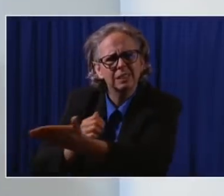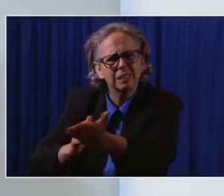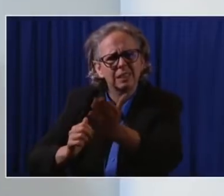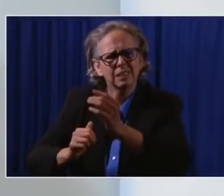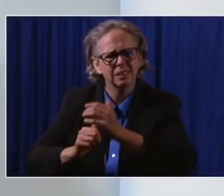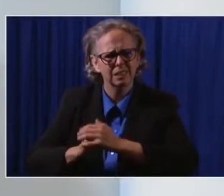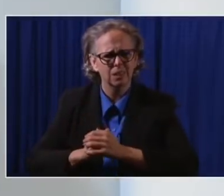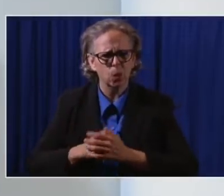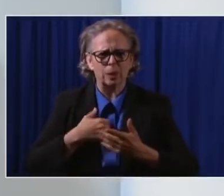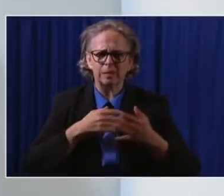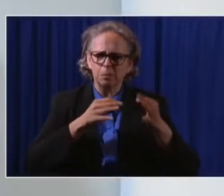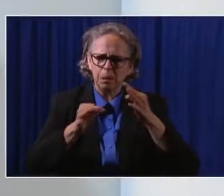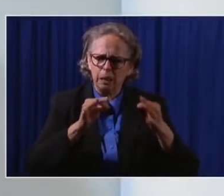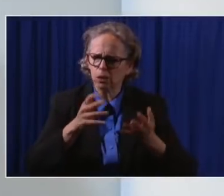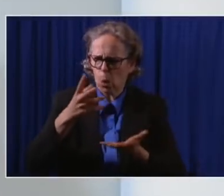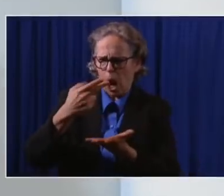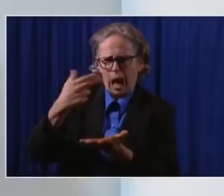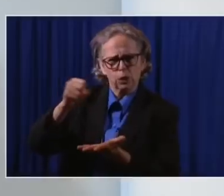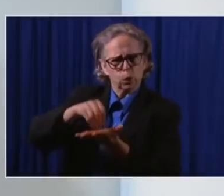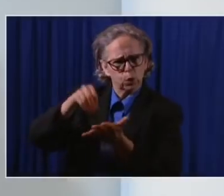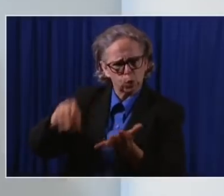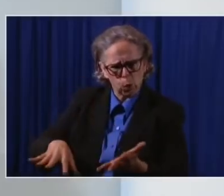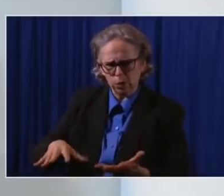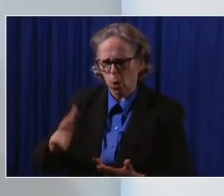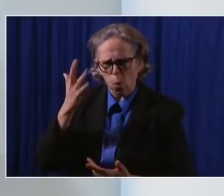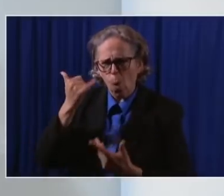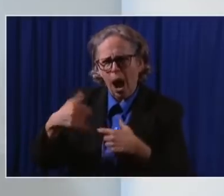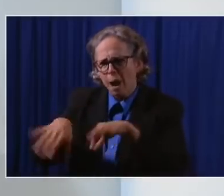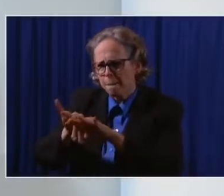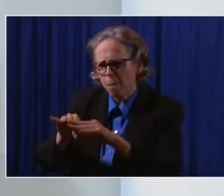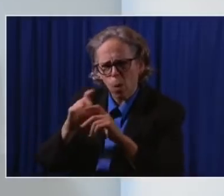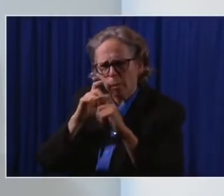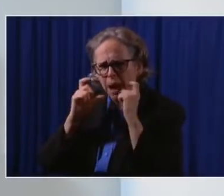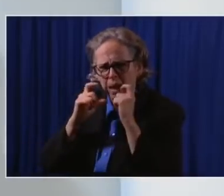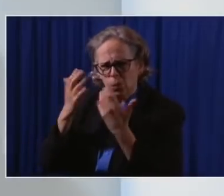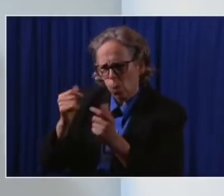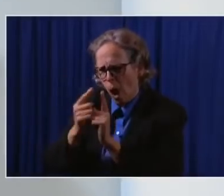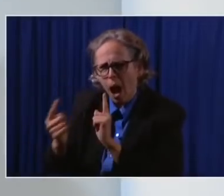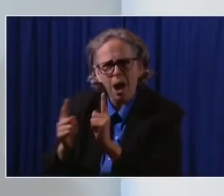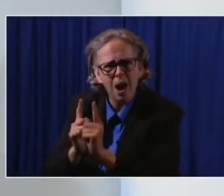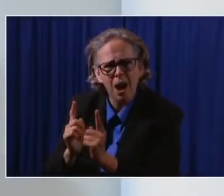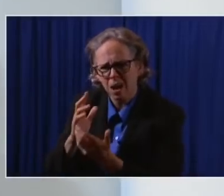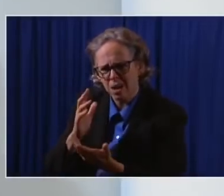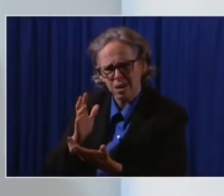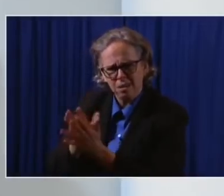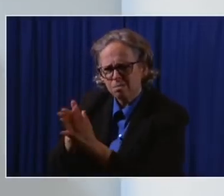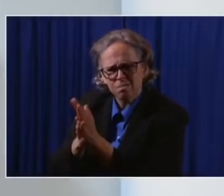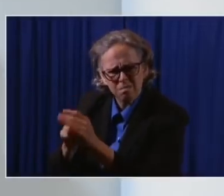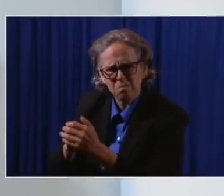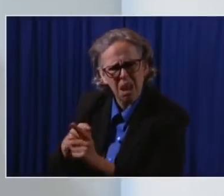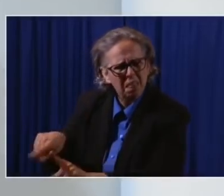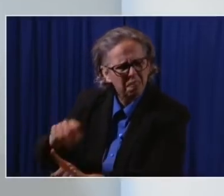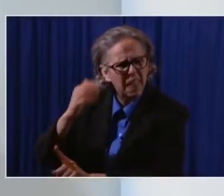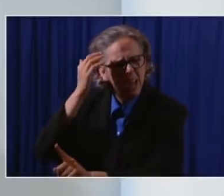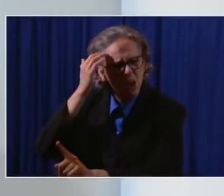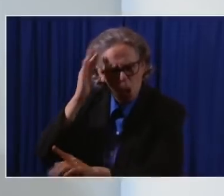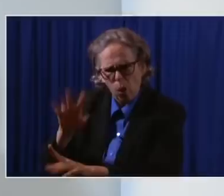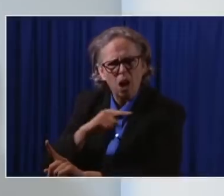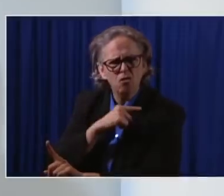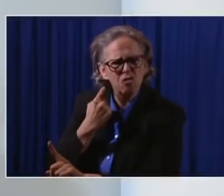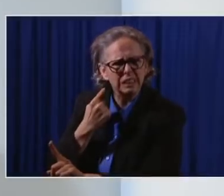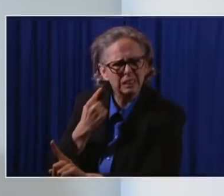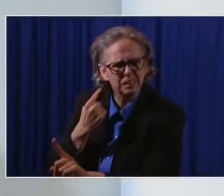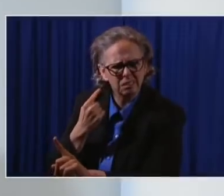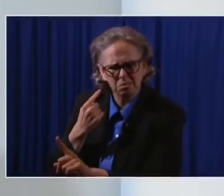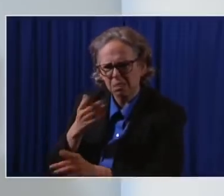distance, we know that statistically the chance of mortality for a young healthy person is very low. But there's,